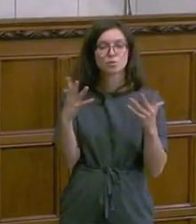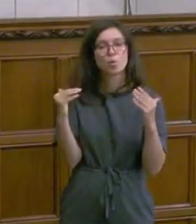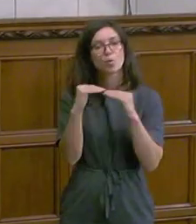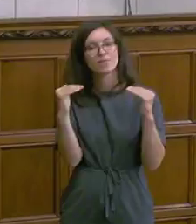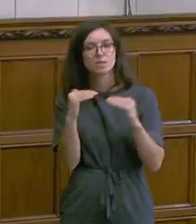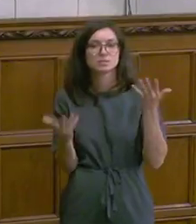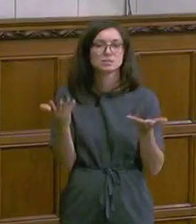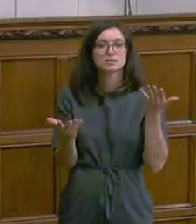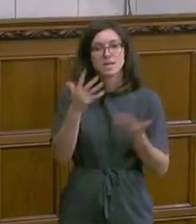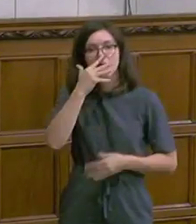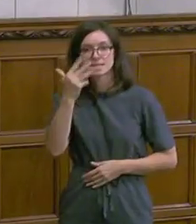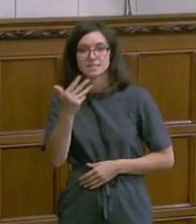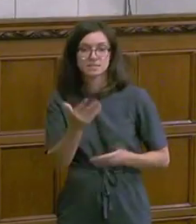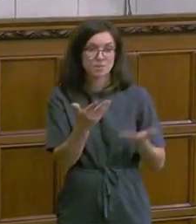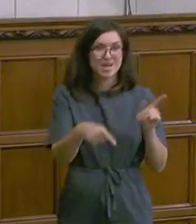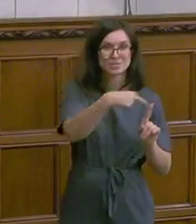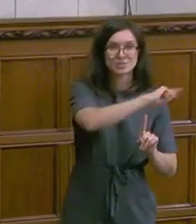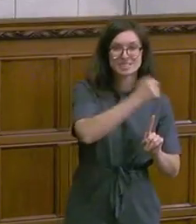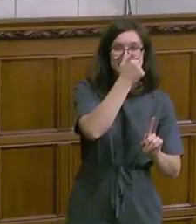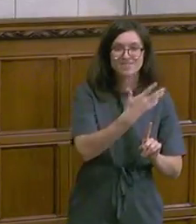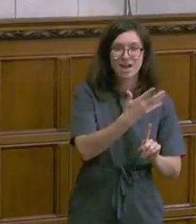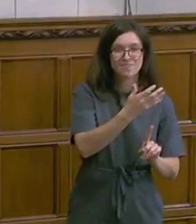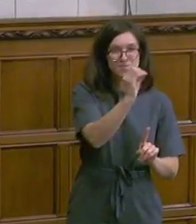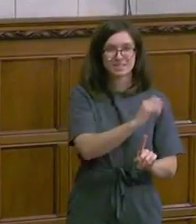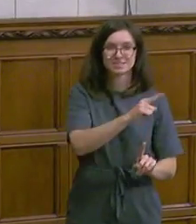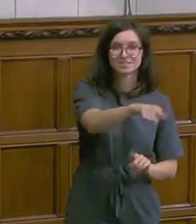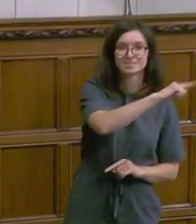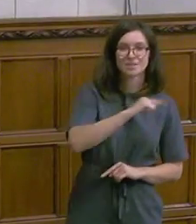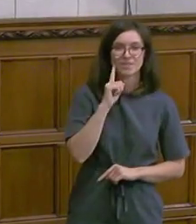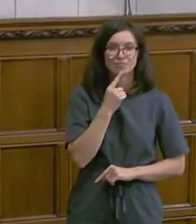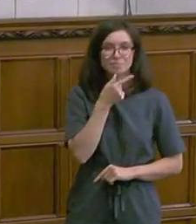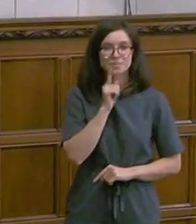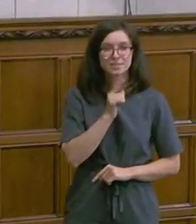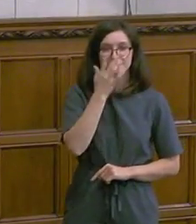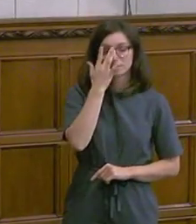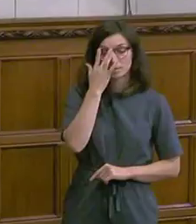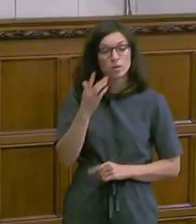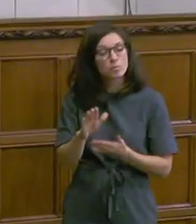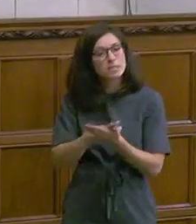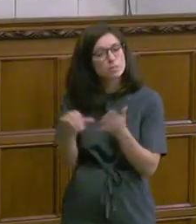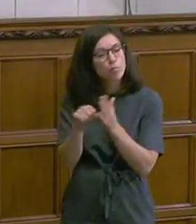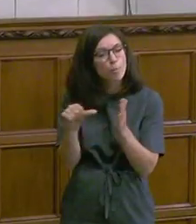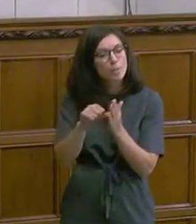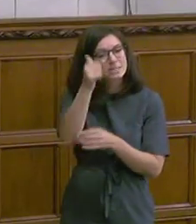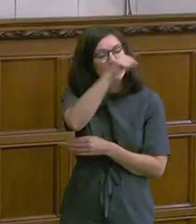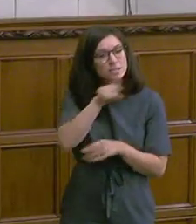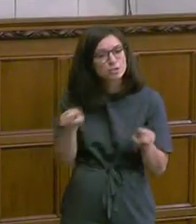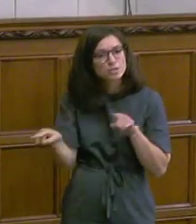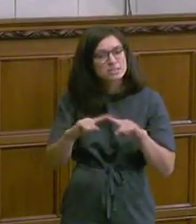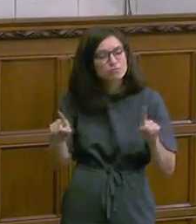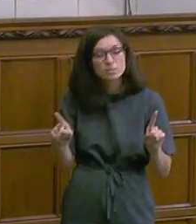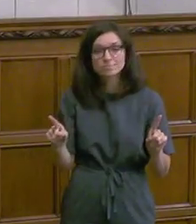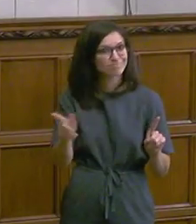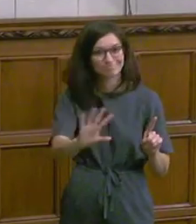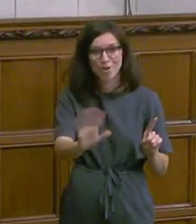compared to 65% of other young people. This is not a gap of intelligence, Mr Stringer. This is a gap in having the support